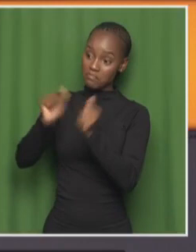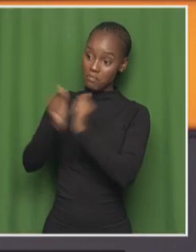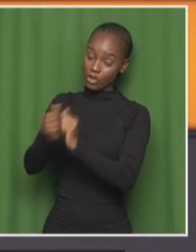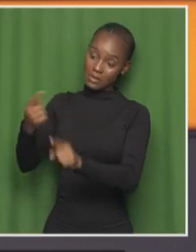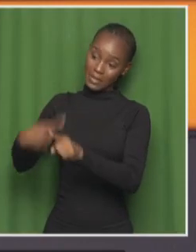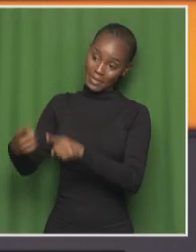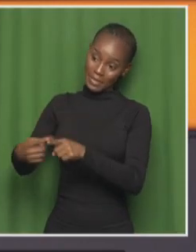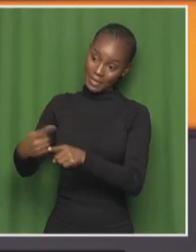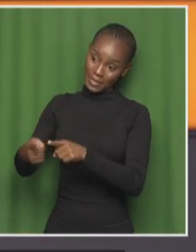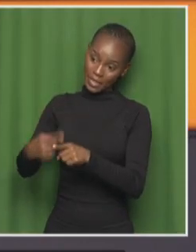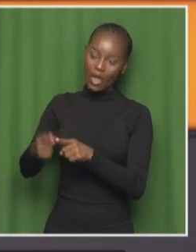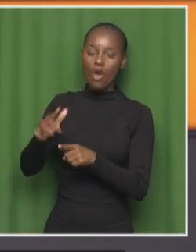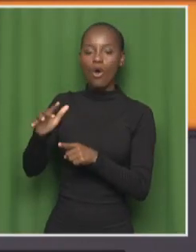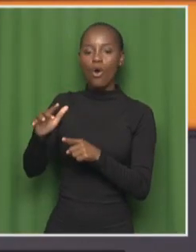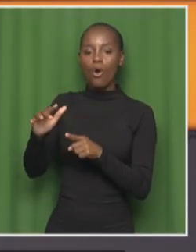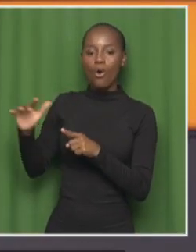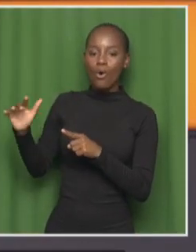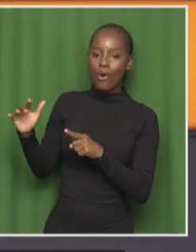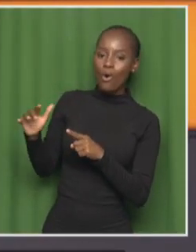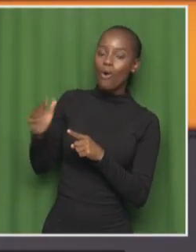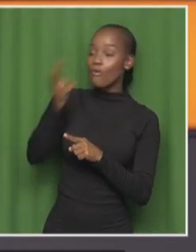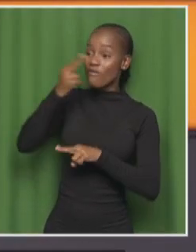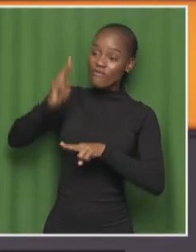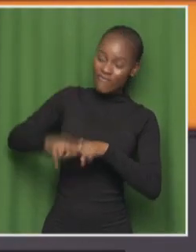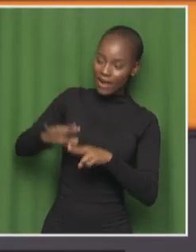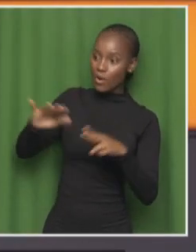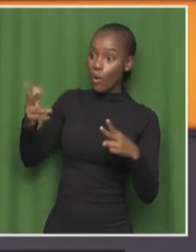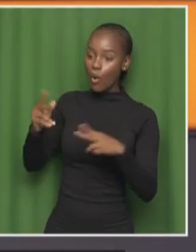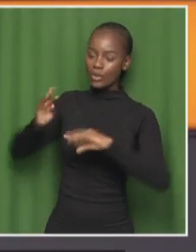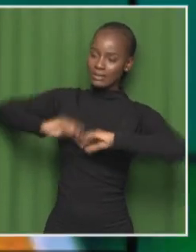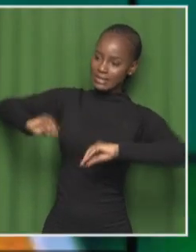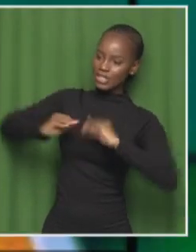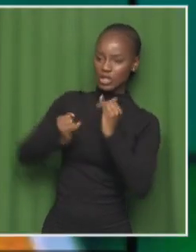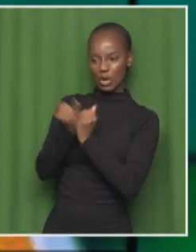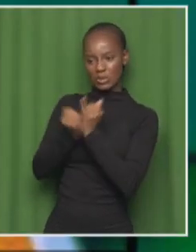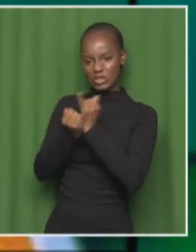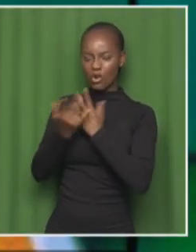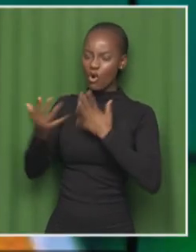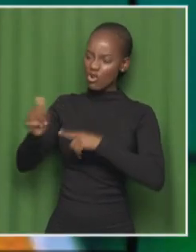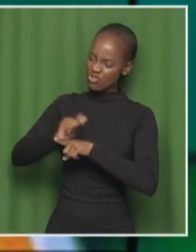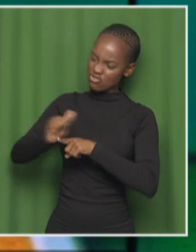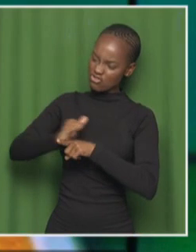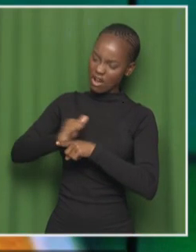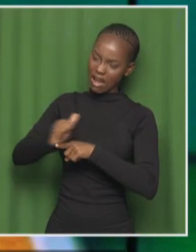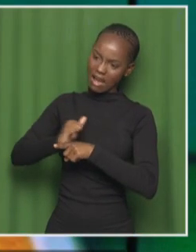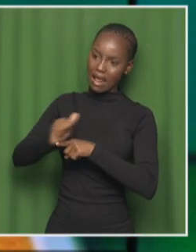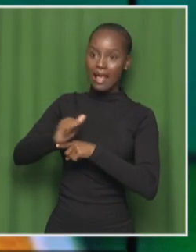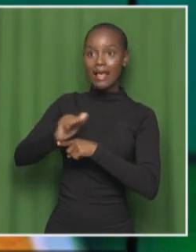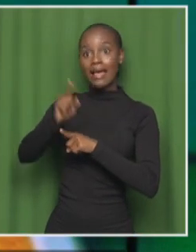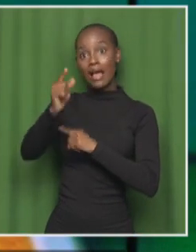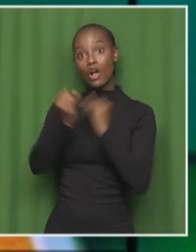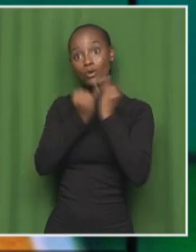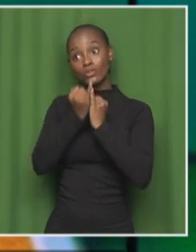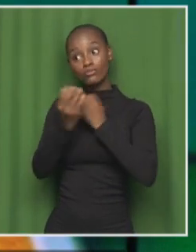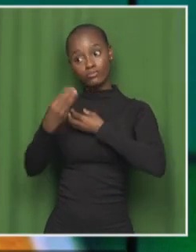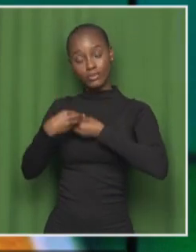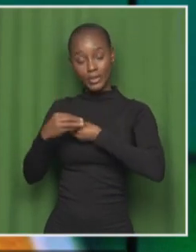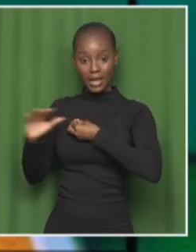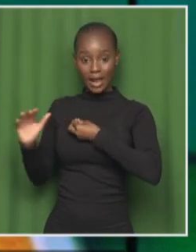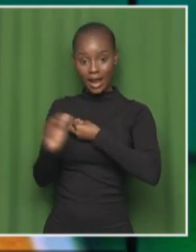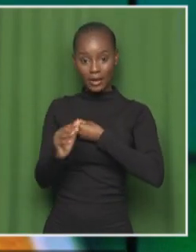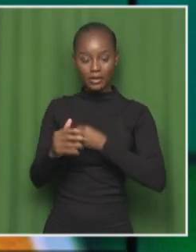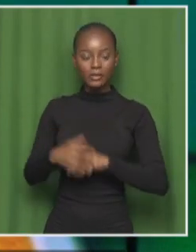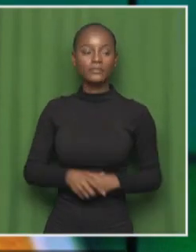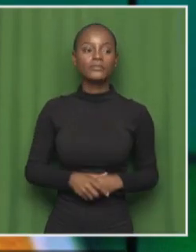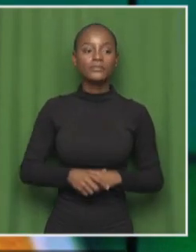just for recreational purposes? Or are you teaching them to be competitive? Or are you training them to participate competitively?